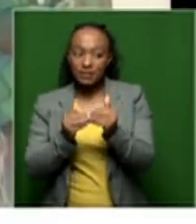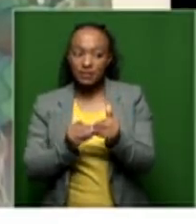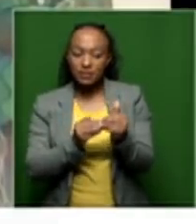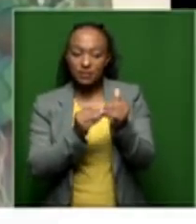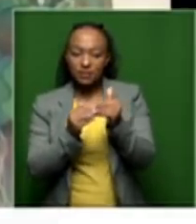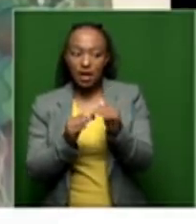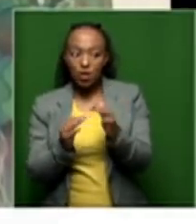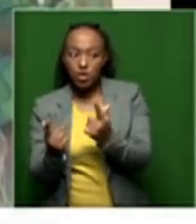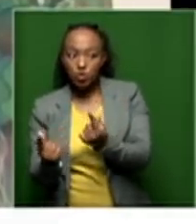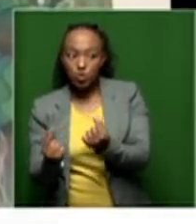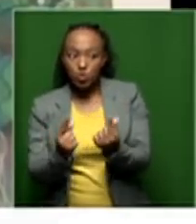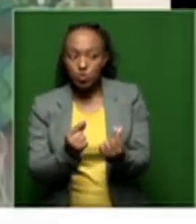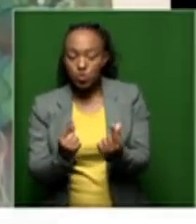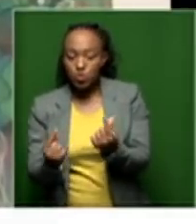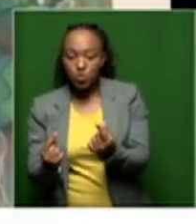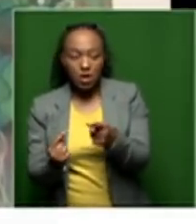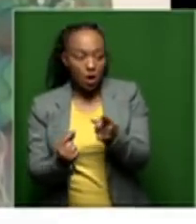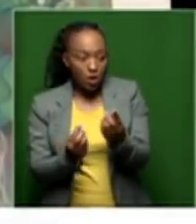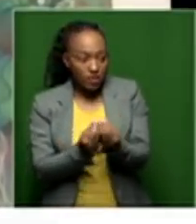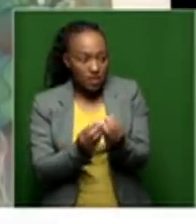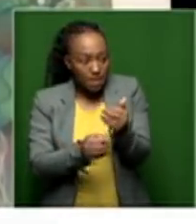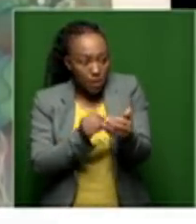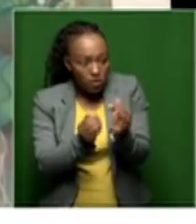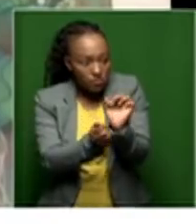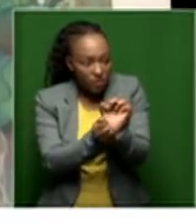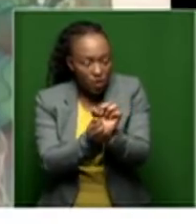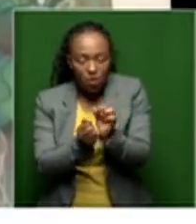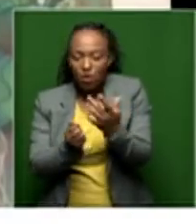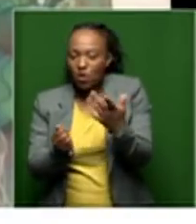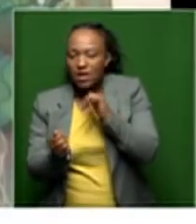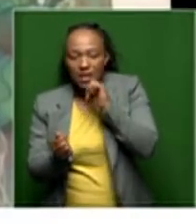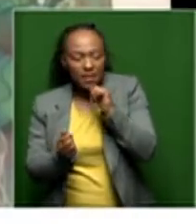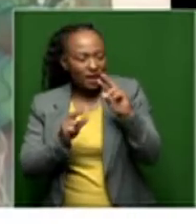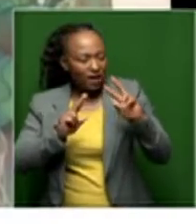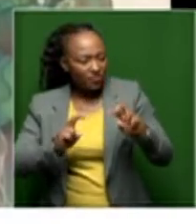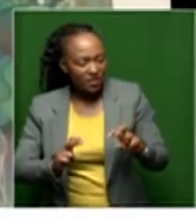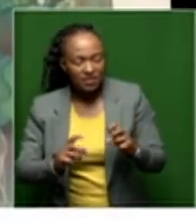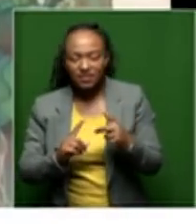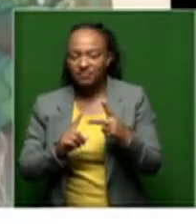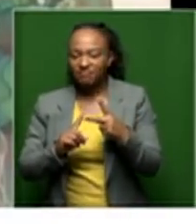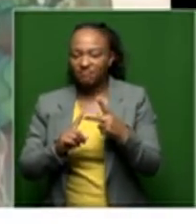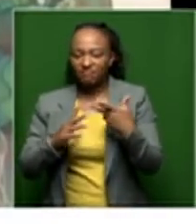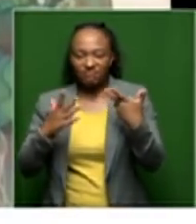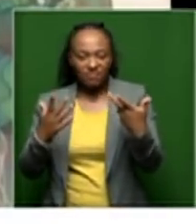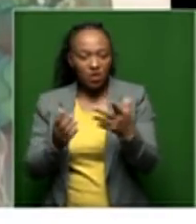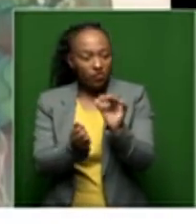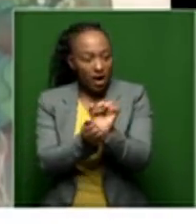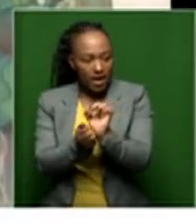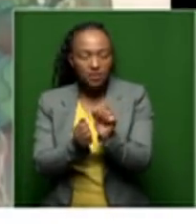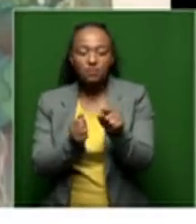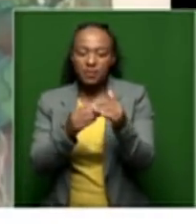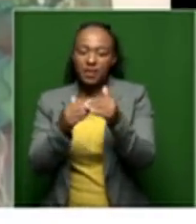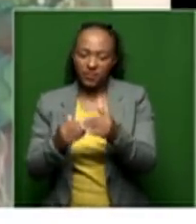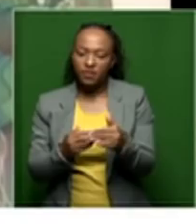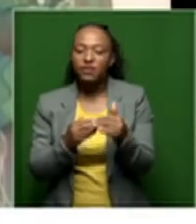in how we handle any and all of these processes, whether it's investigations or whether it is the arrest. What we